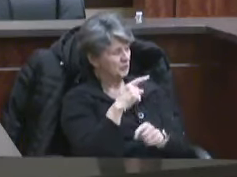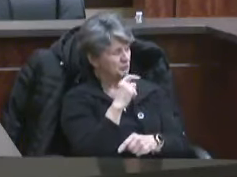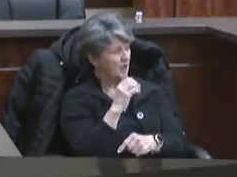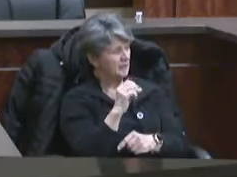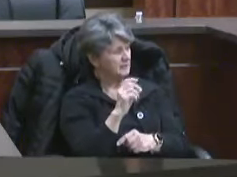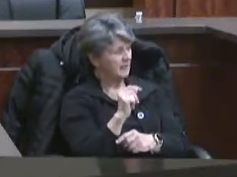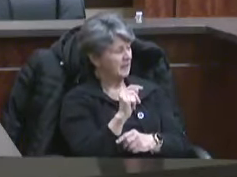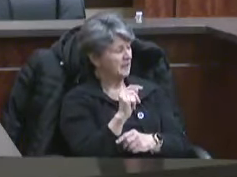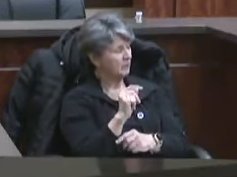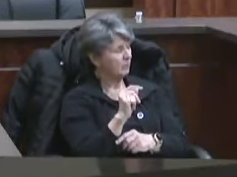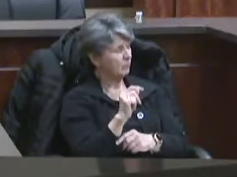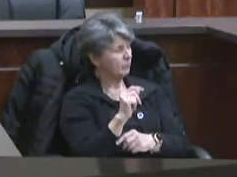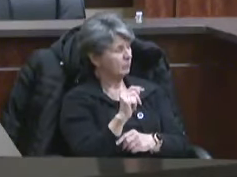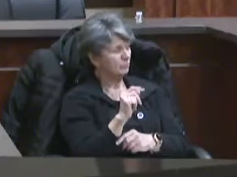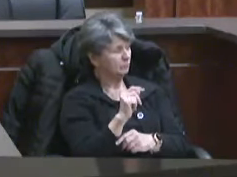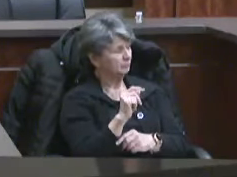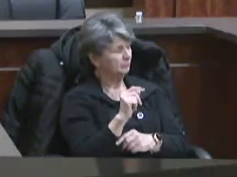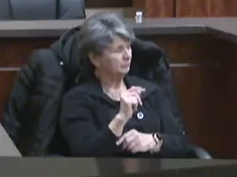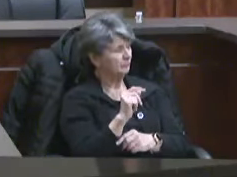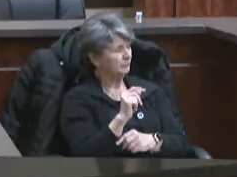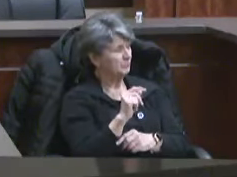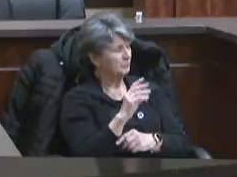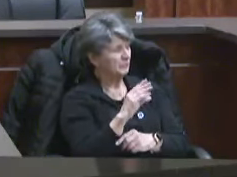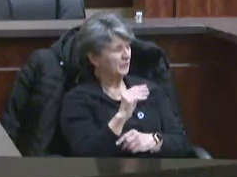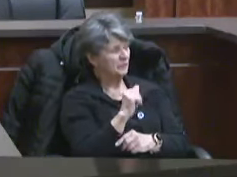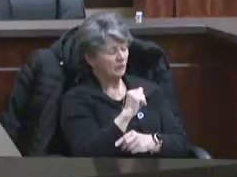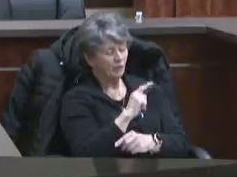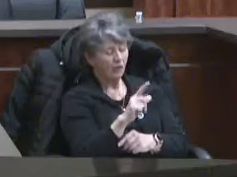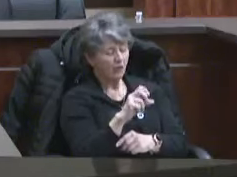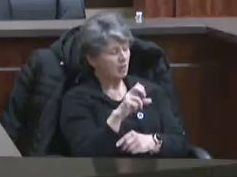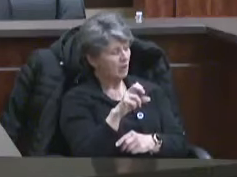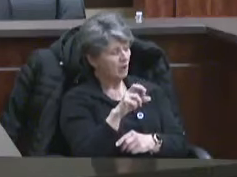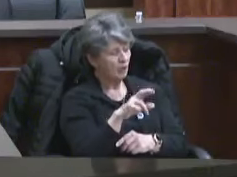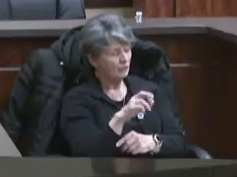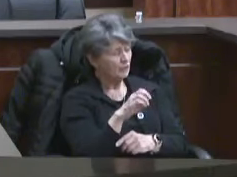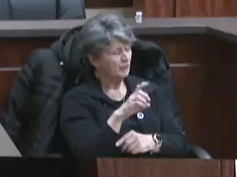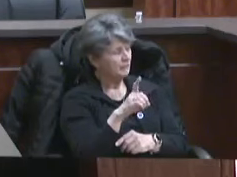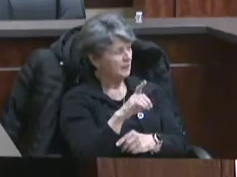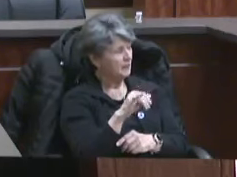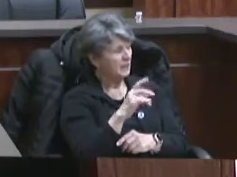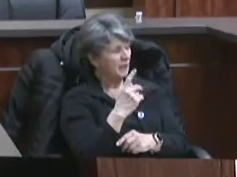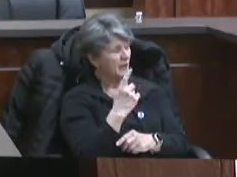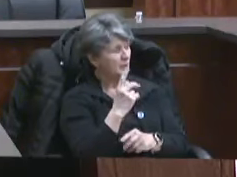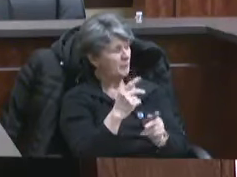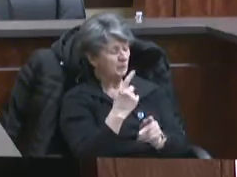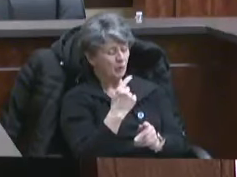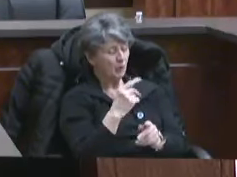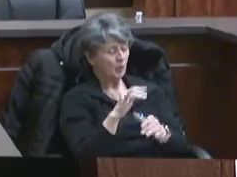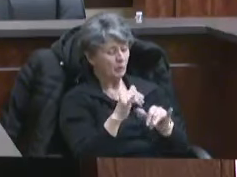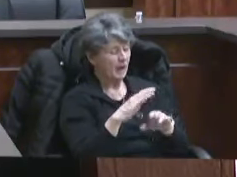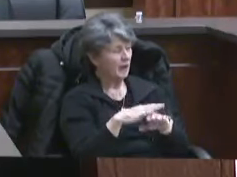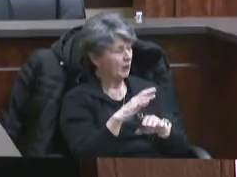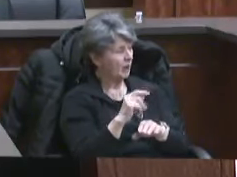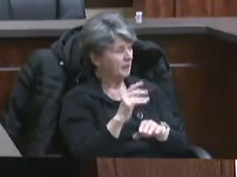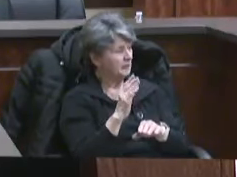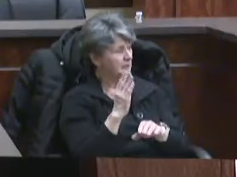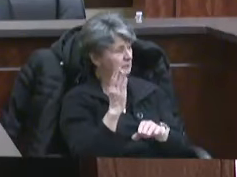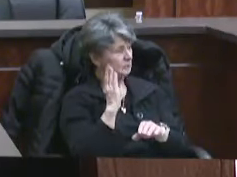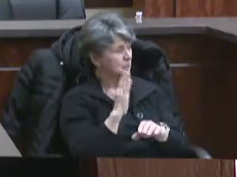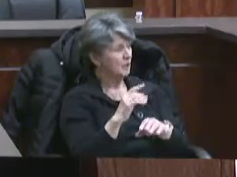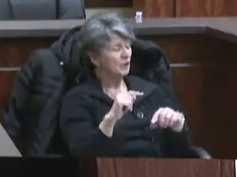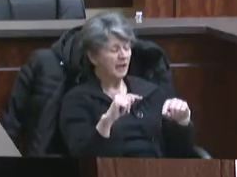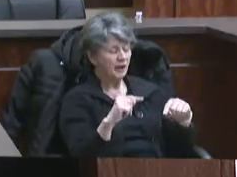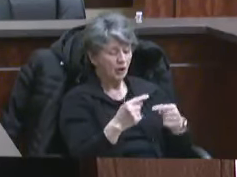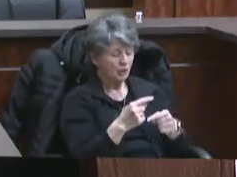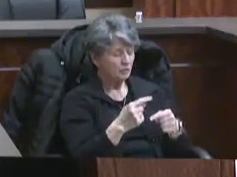these huge ruts don't go away, and they're all over the field, that people who are playing on the field are going to trip, they're going to crack, they're going to hurt